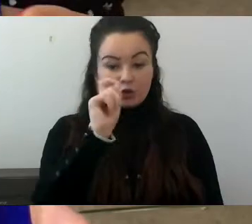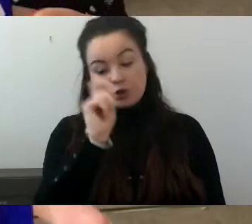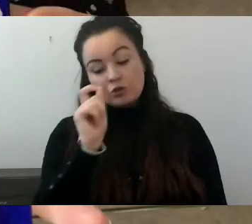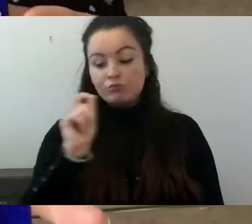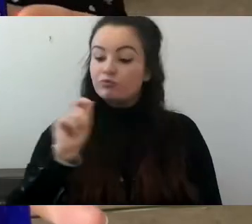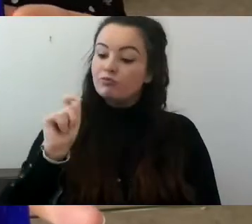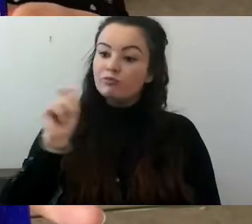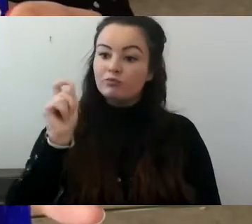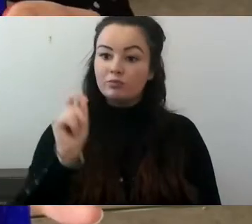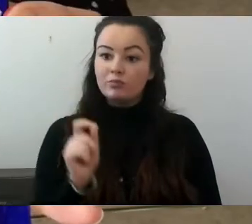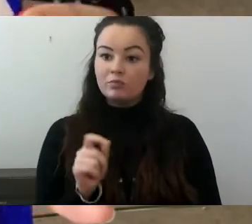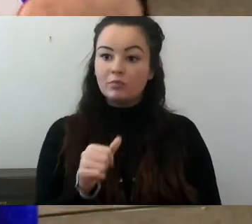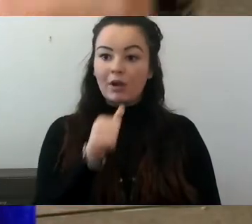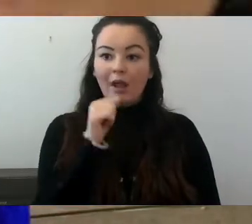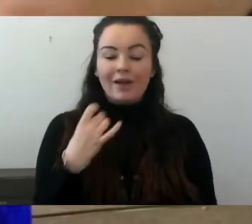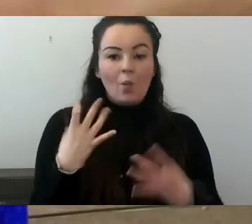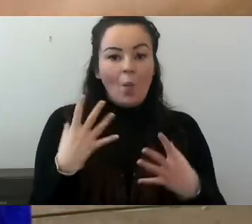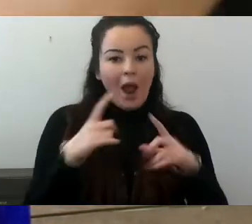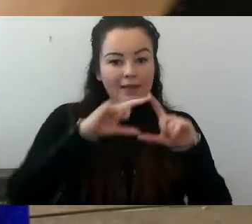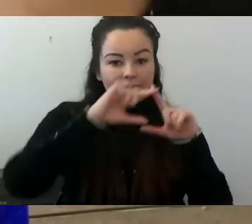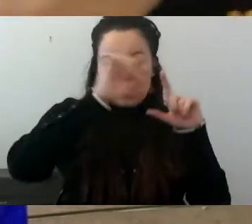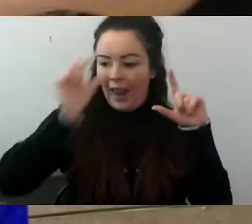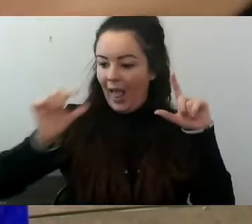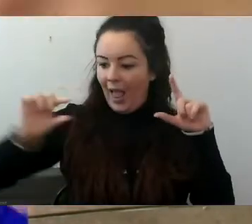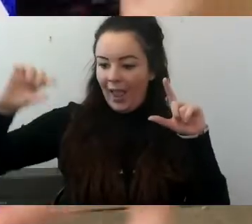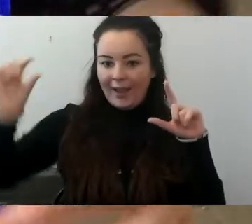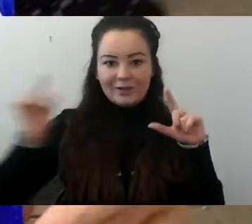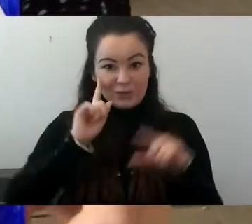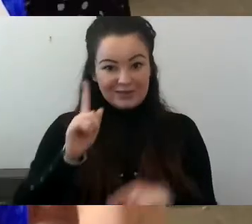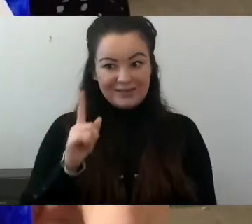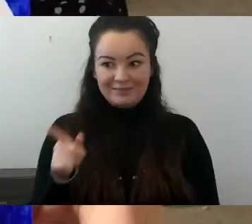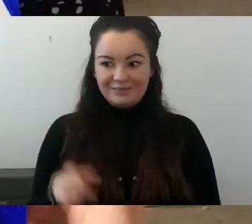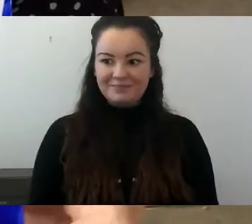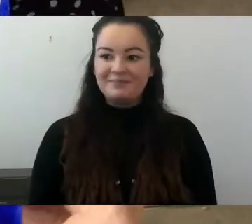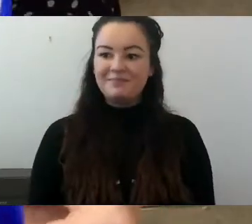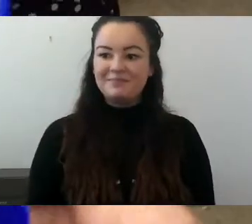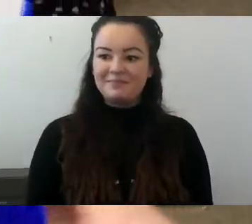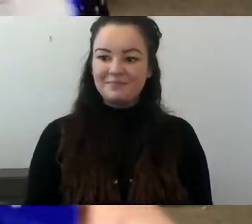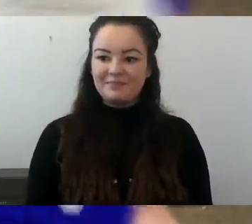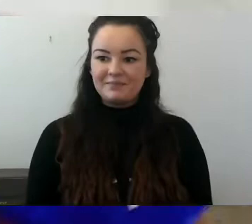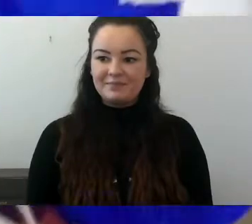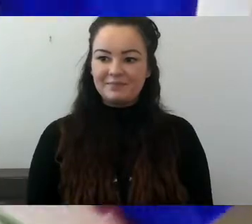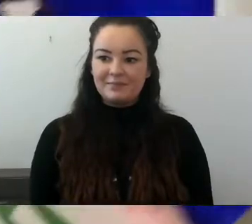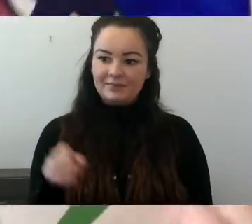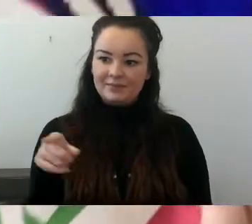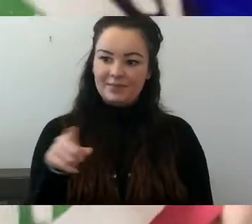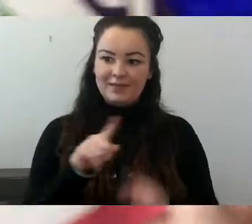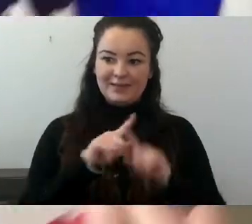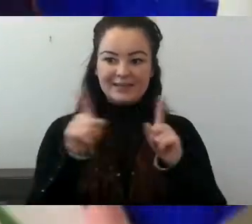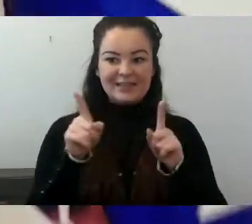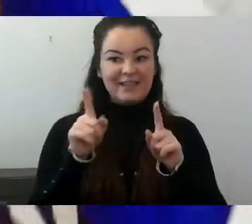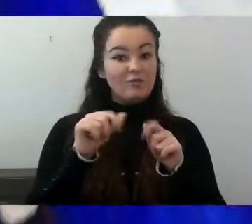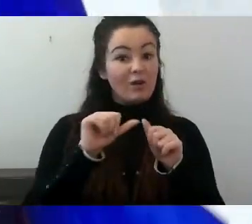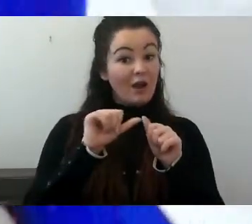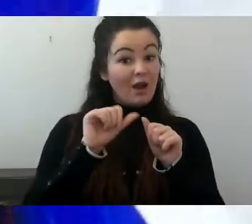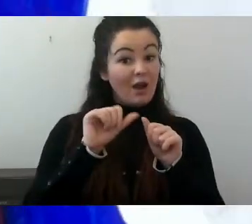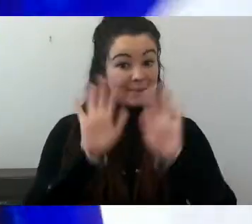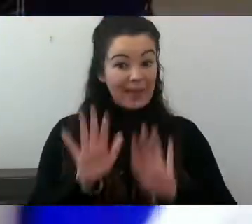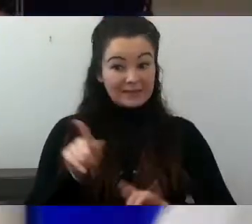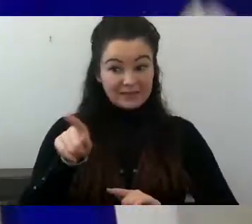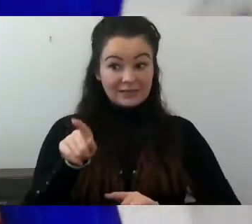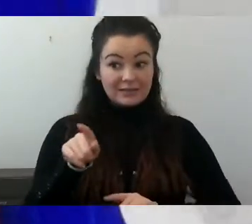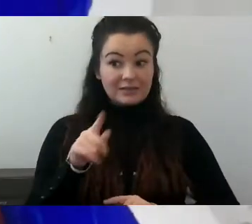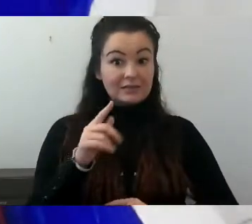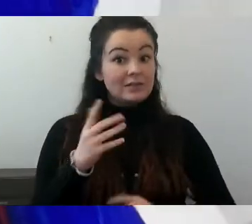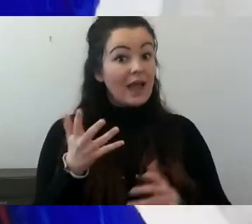in the fish in between. And we've got that lovely white line around it there. Or some examples of different